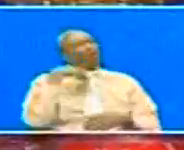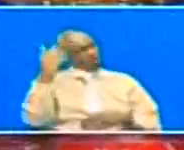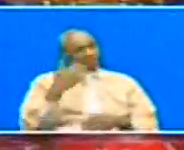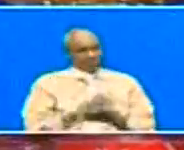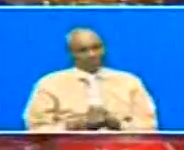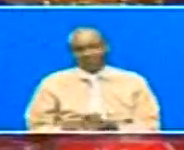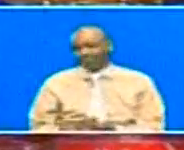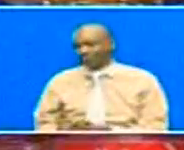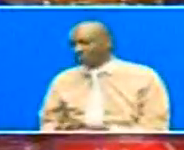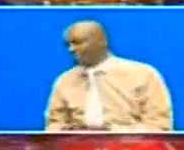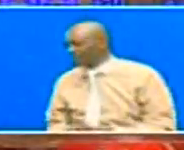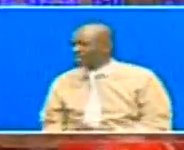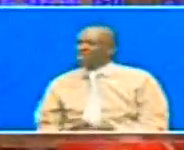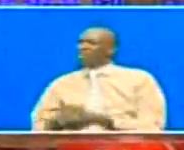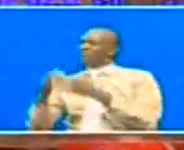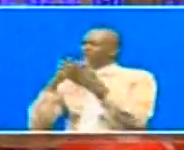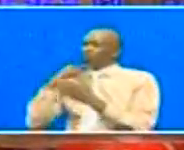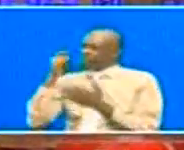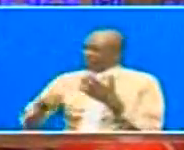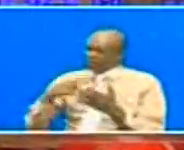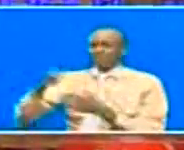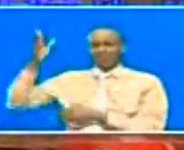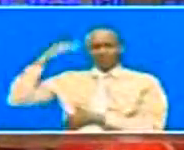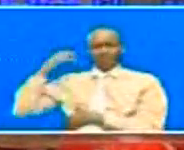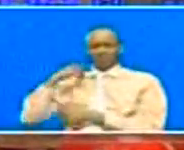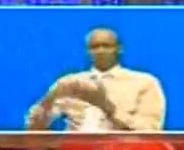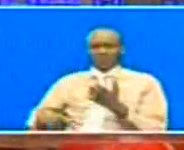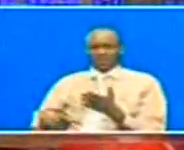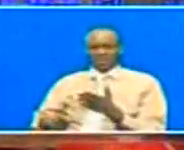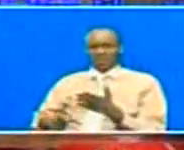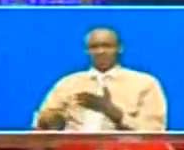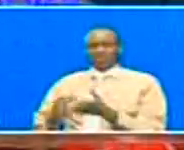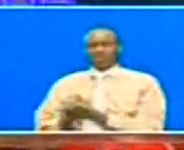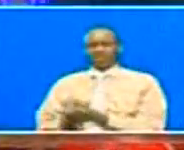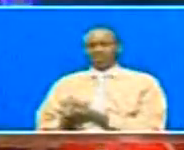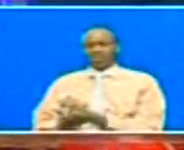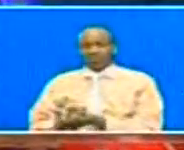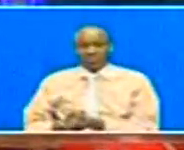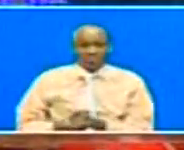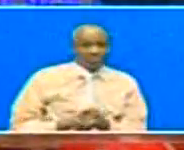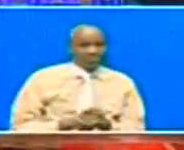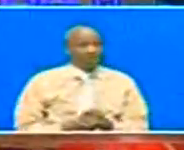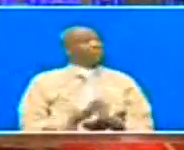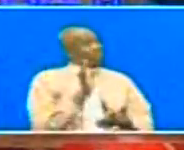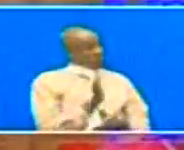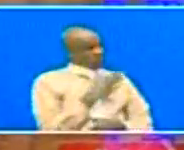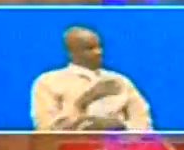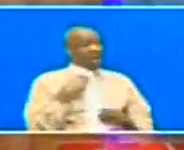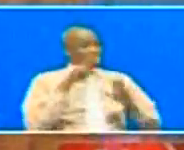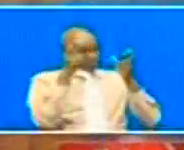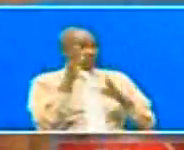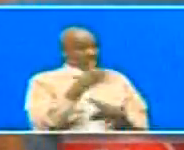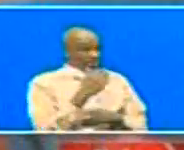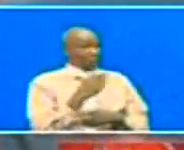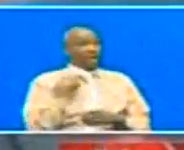Fred, earlier on, you and I were talking about the golden era, the 70s, the 80s. I mean, you know, musically, Jeff, the